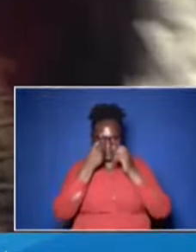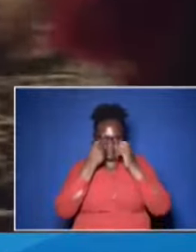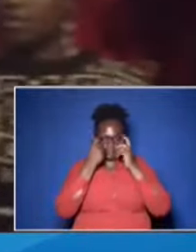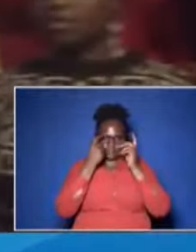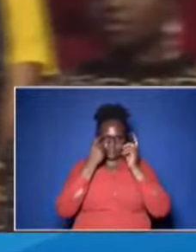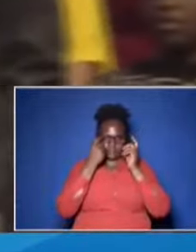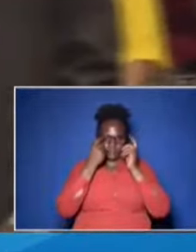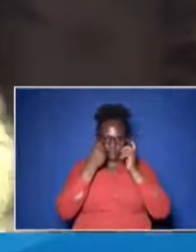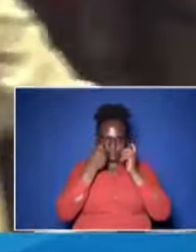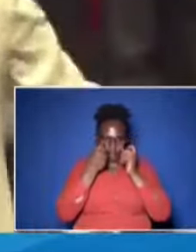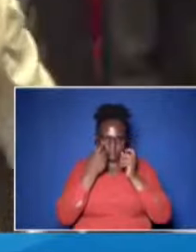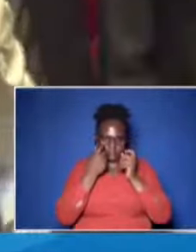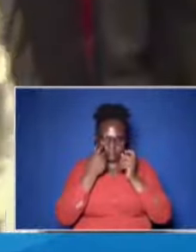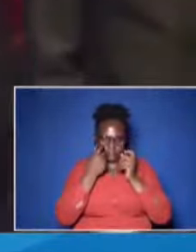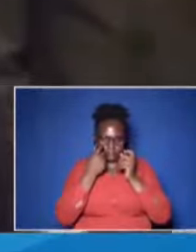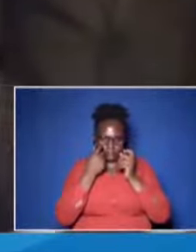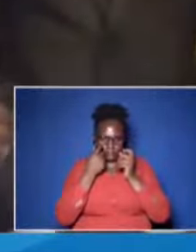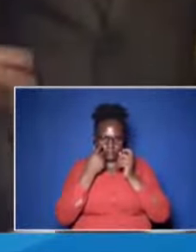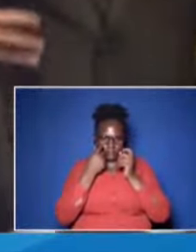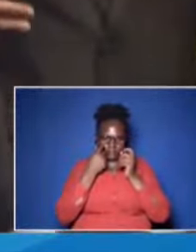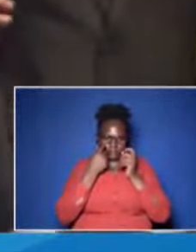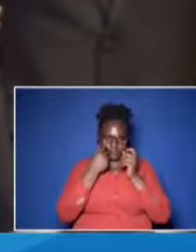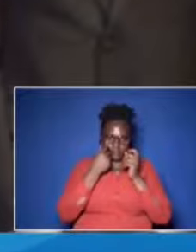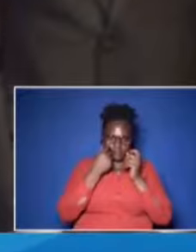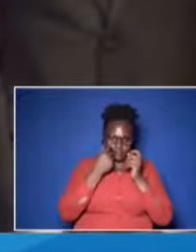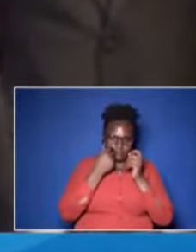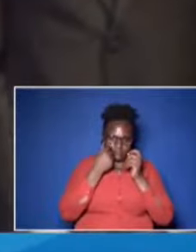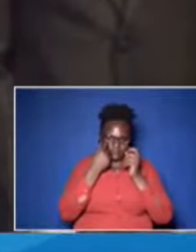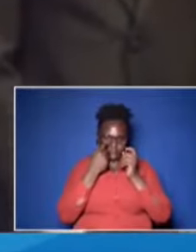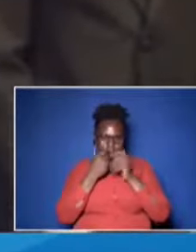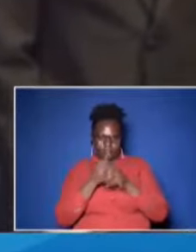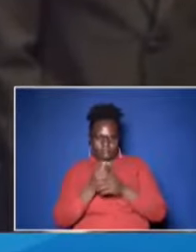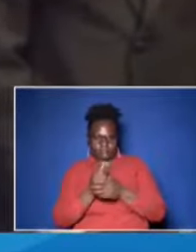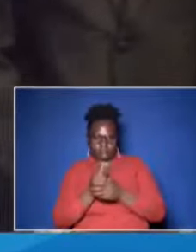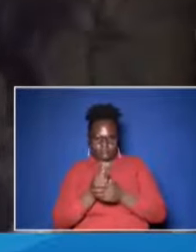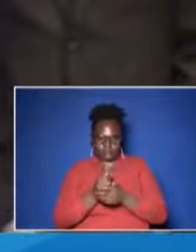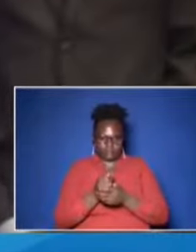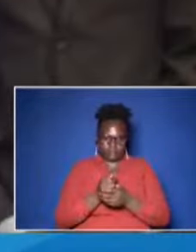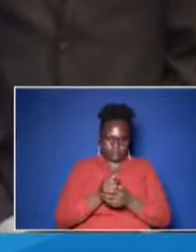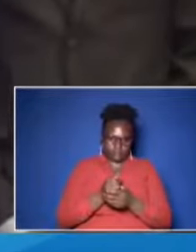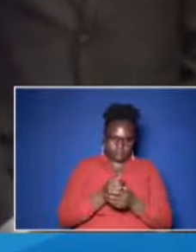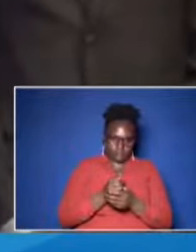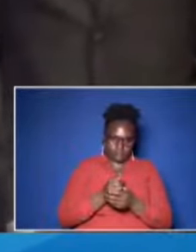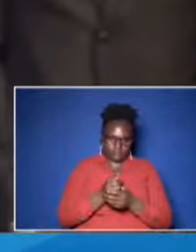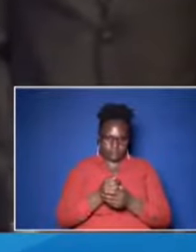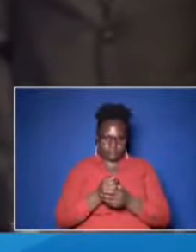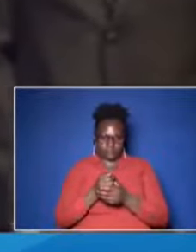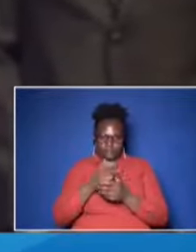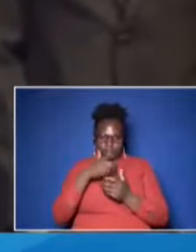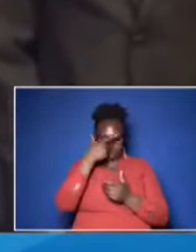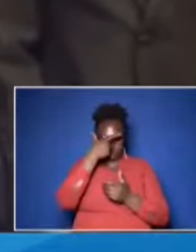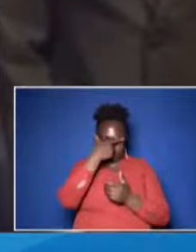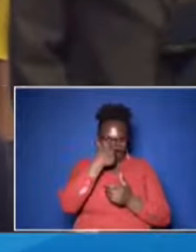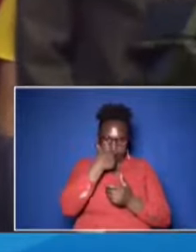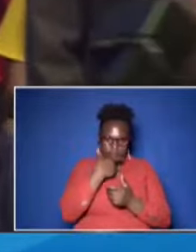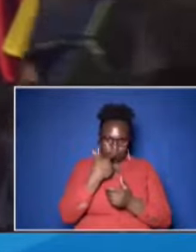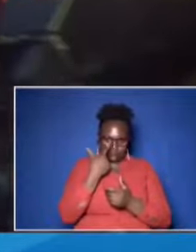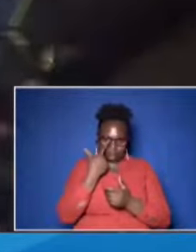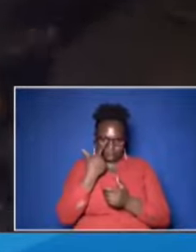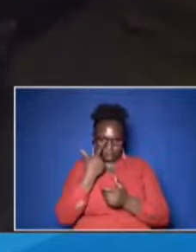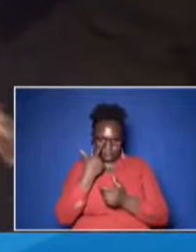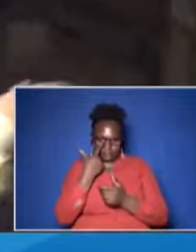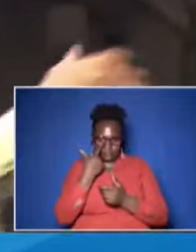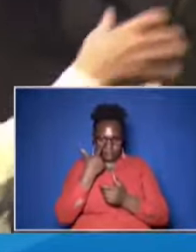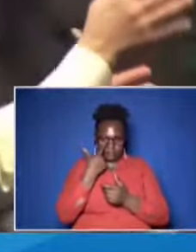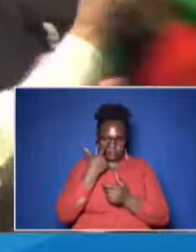eye tonight husband and wife she was bled in a from